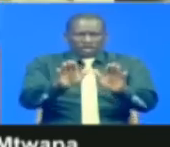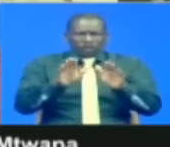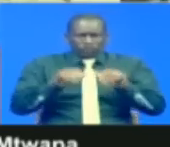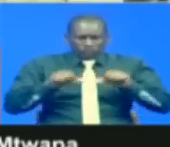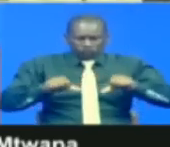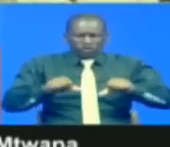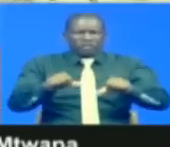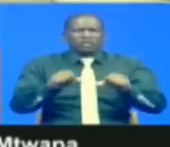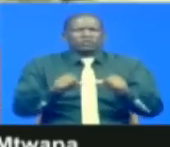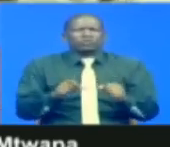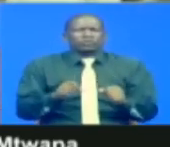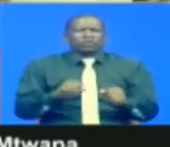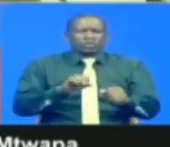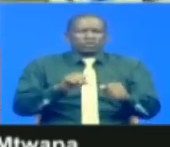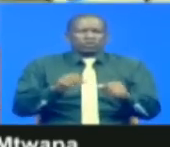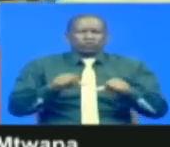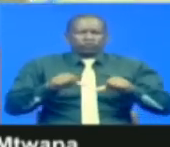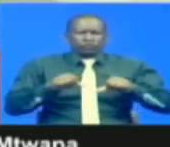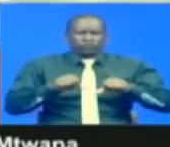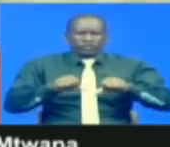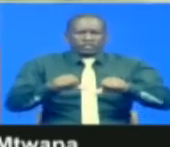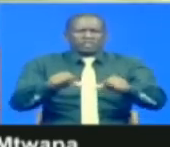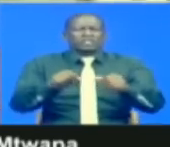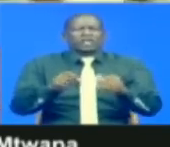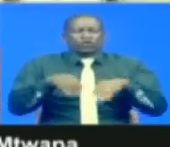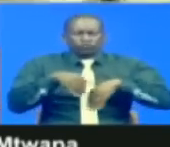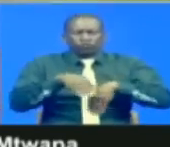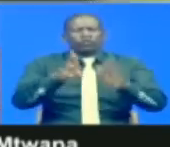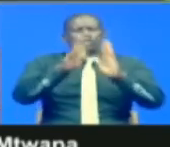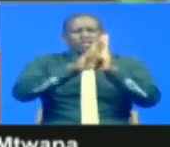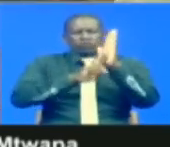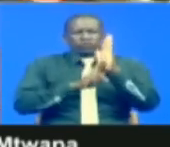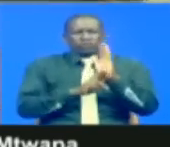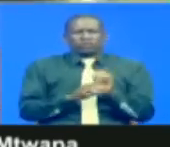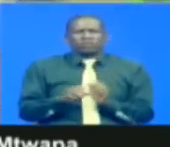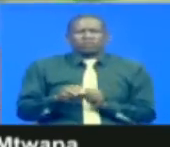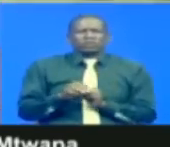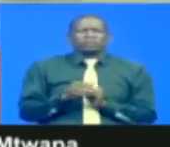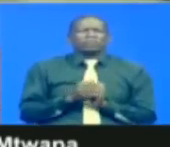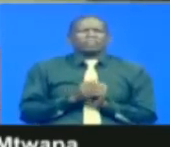to authority. Mel Miendo, NTV.